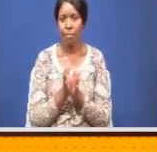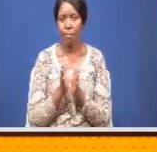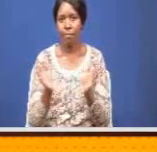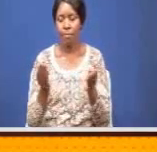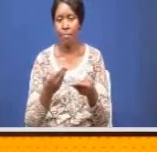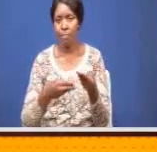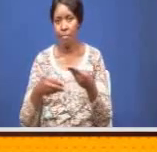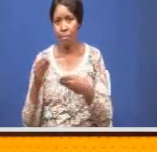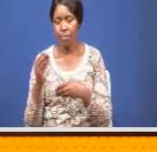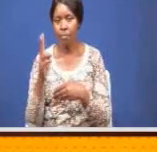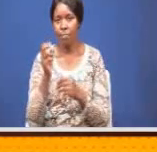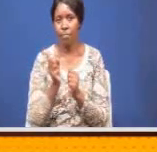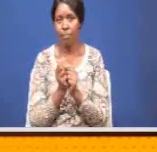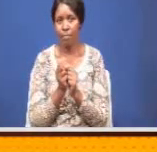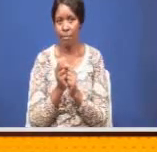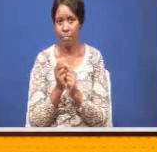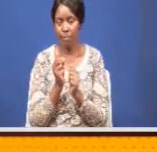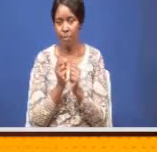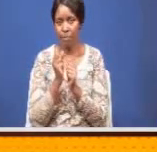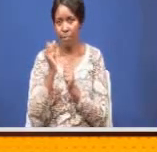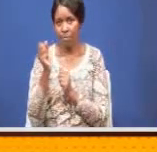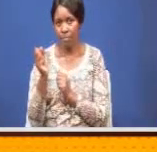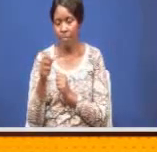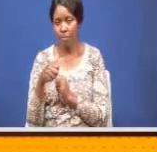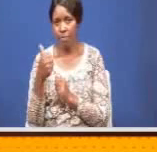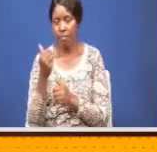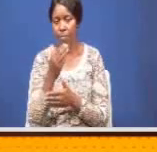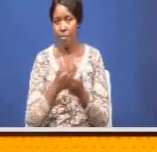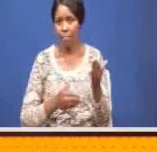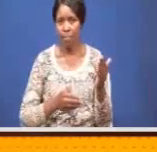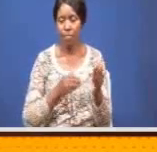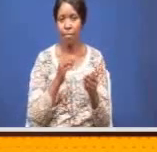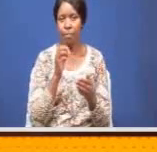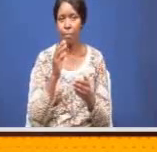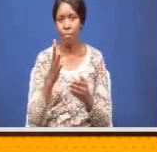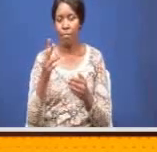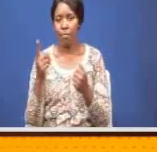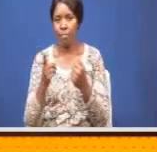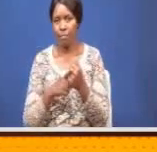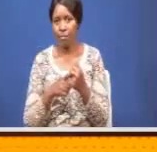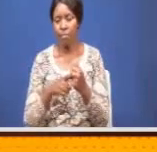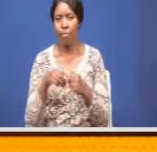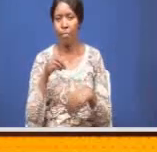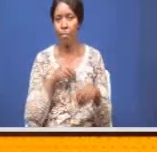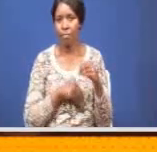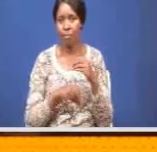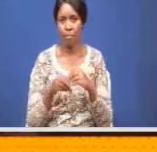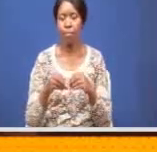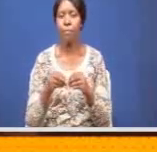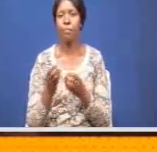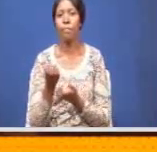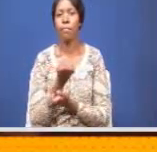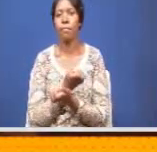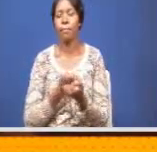Act 2015, and sections 45, subsection 2, and 46 of the Anti-Corruption and Economic Crimes Act.